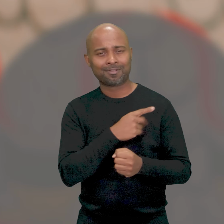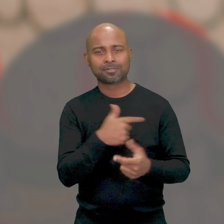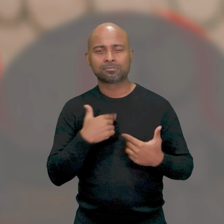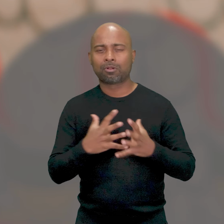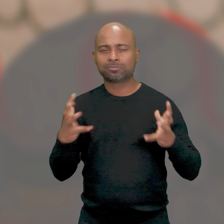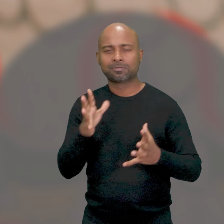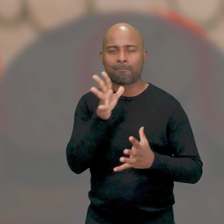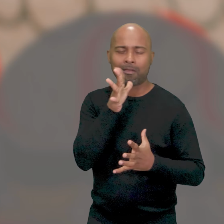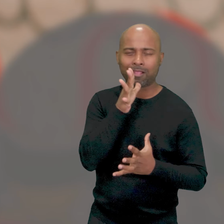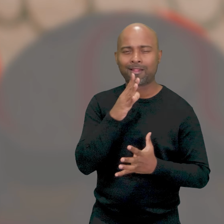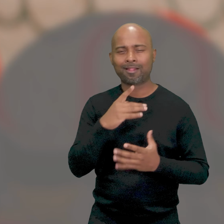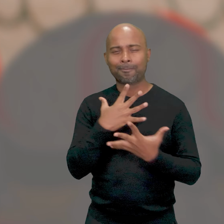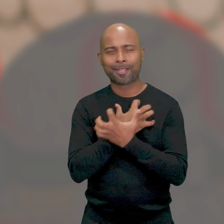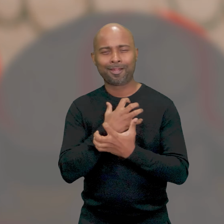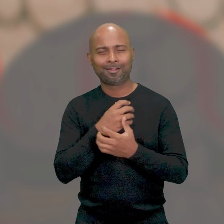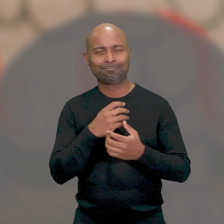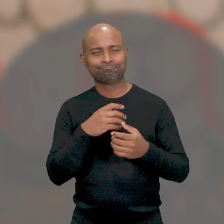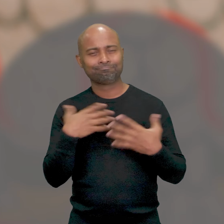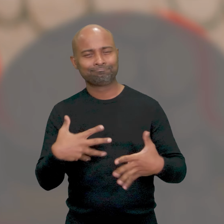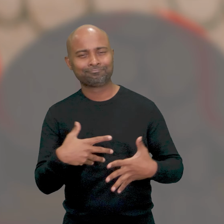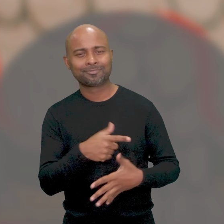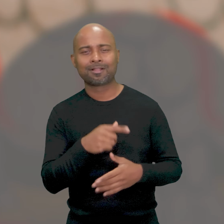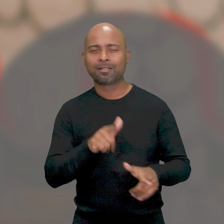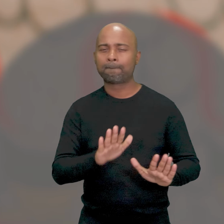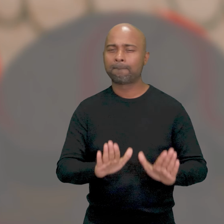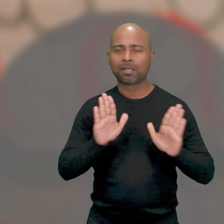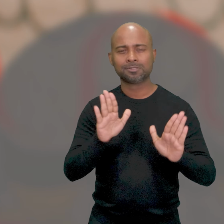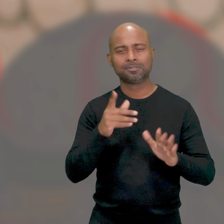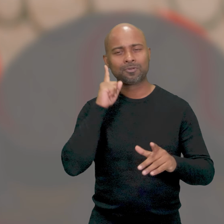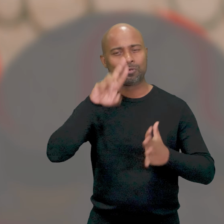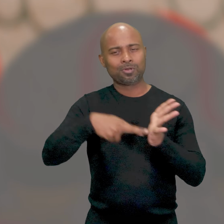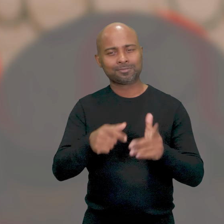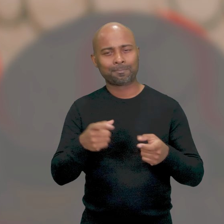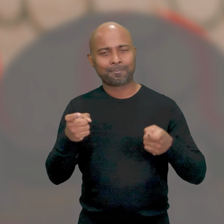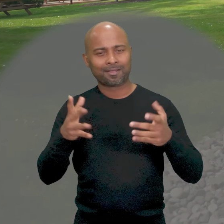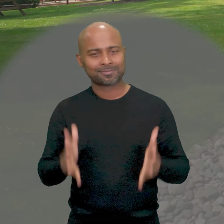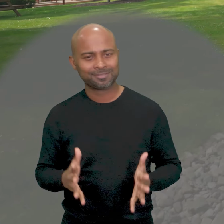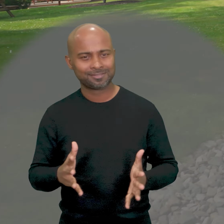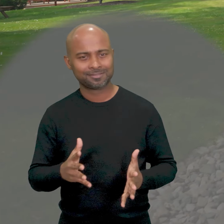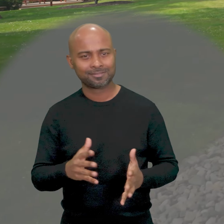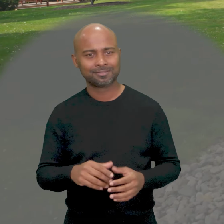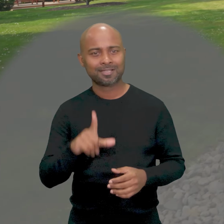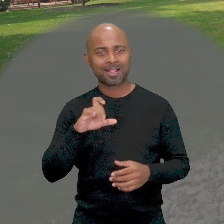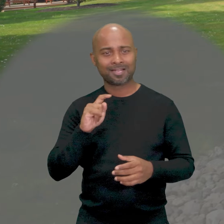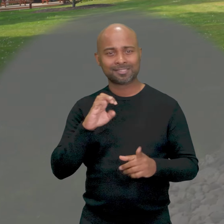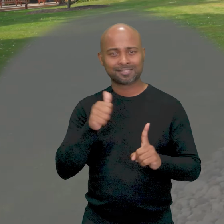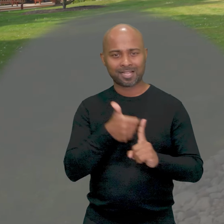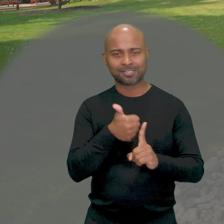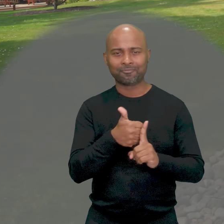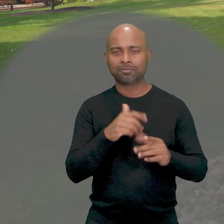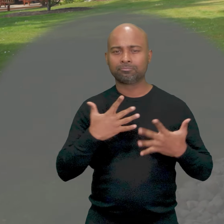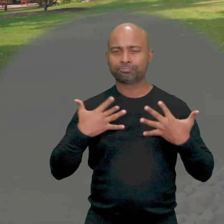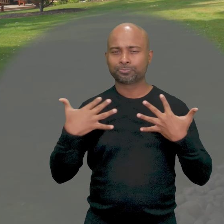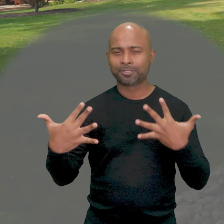lot of mother bear energy, which I think is perfect for the role of a manager. Leticia is a